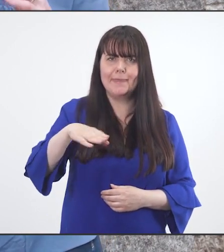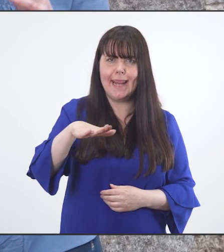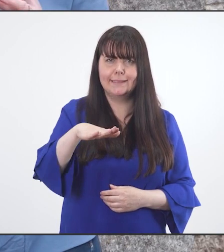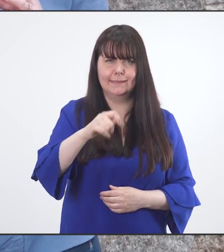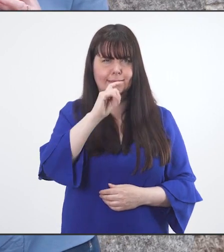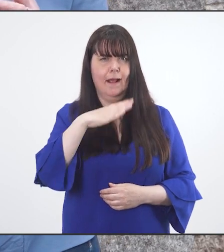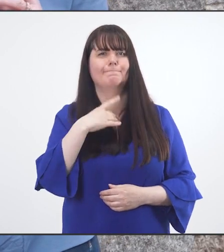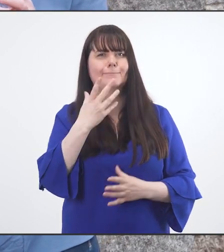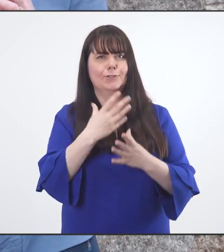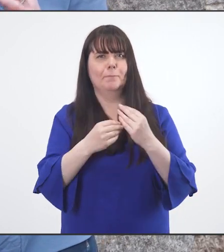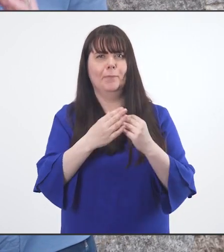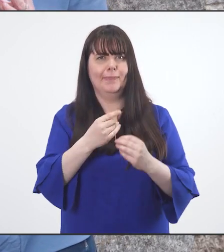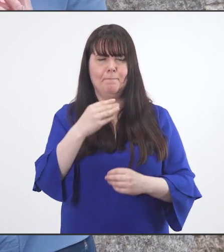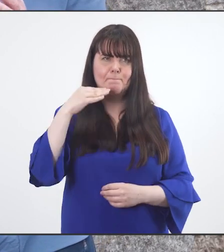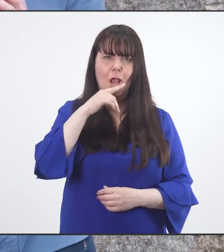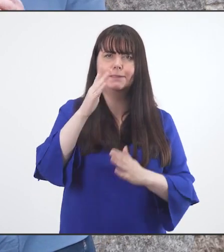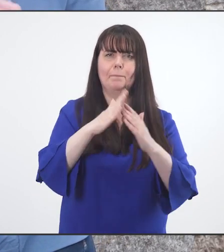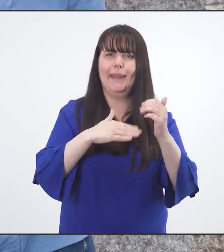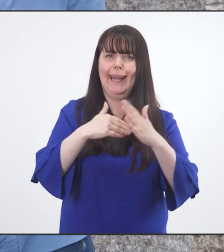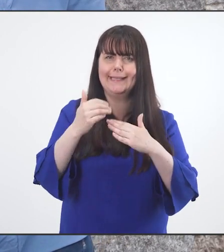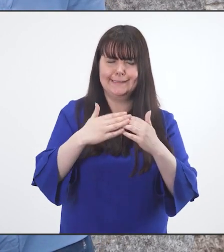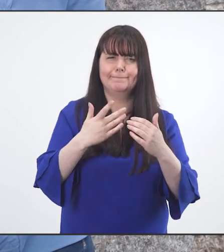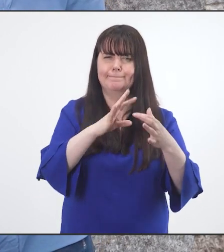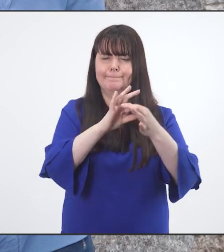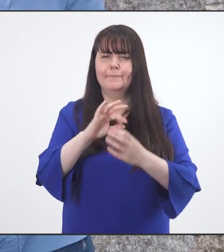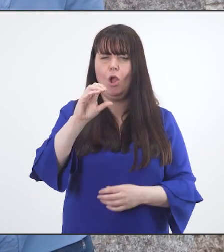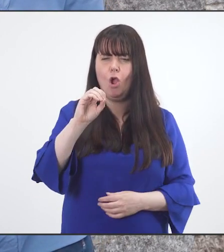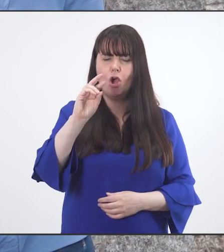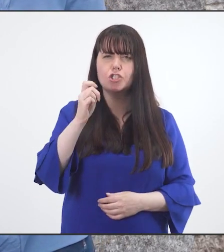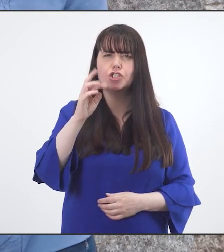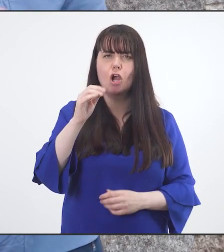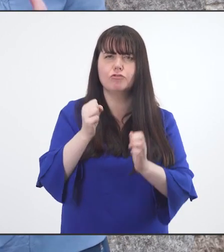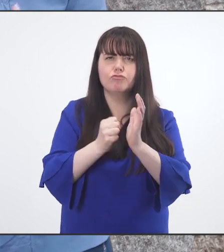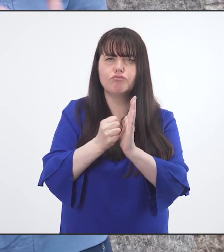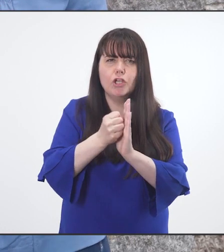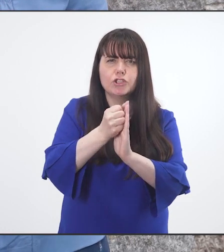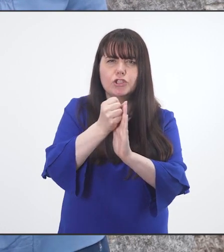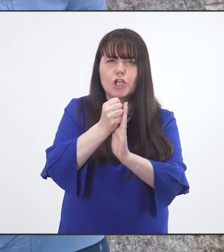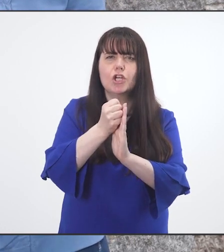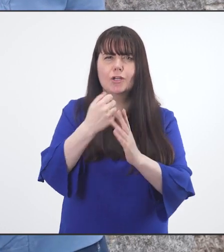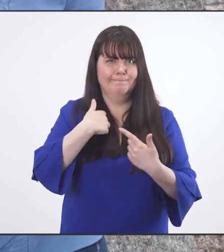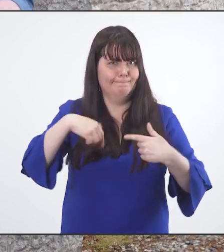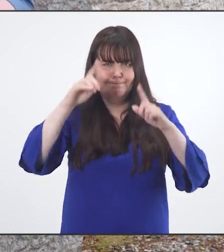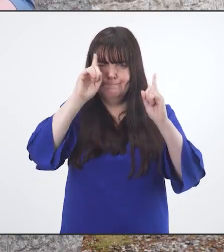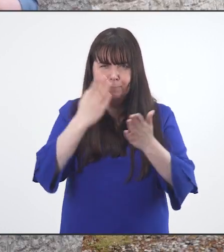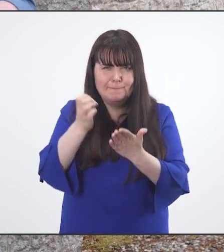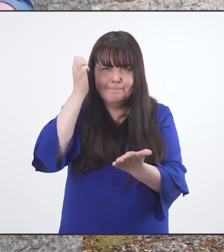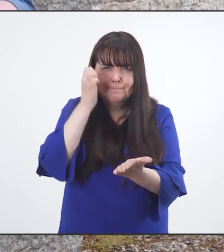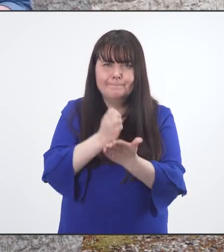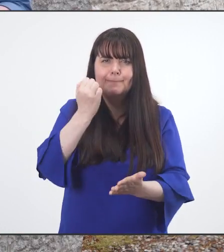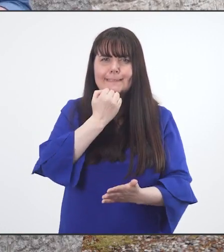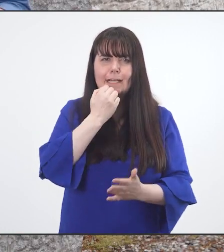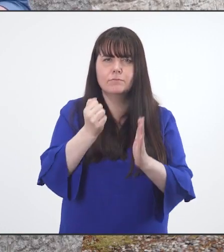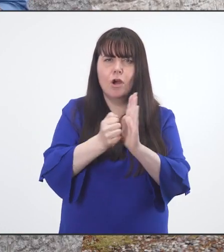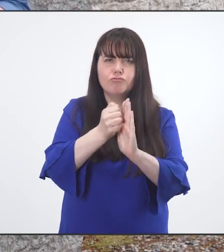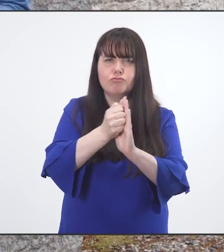of great sanctity. So that tells us straight away something about the importance of this building when the oratory was constructed. And we don't know for sure